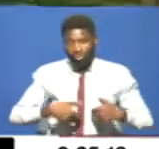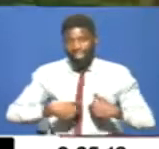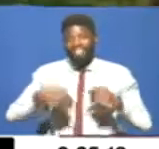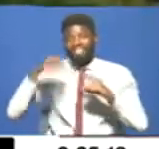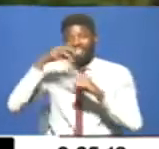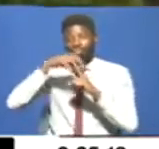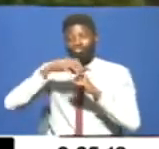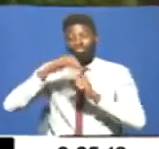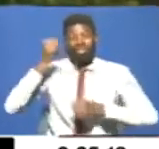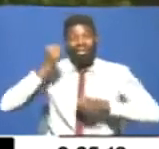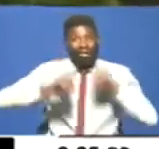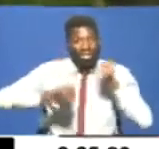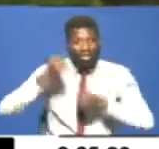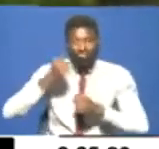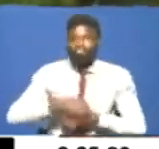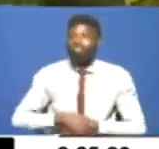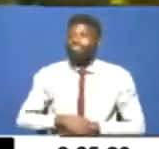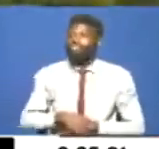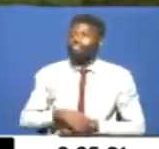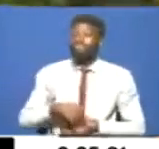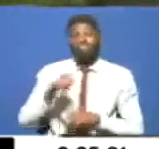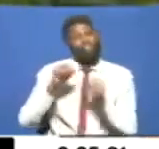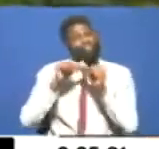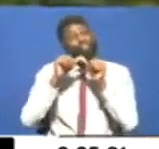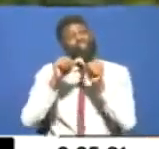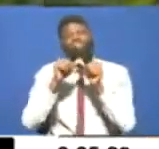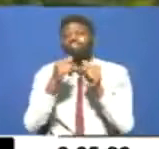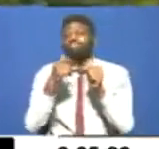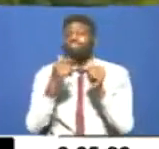athletics. And what keeps you going? What motivates you?